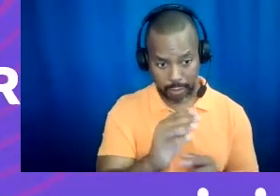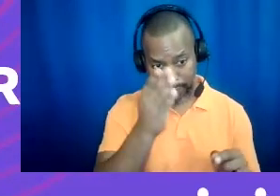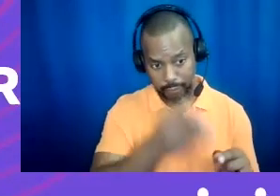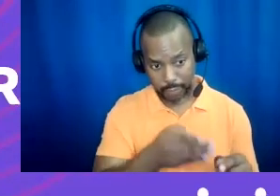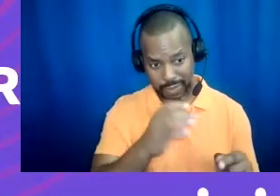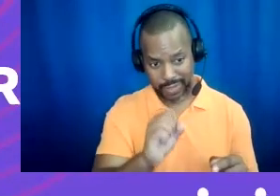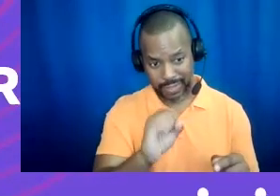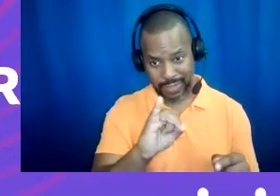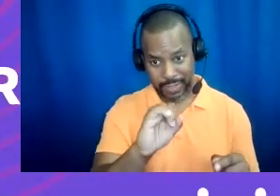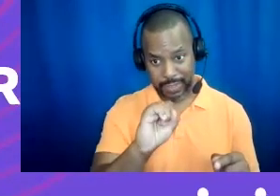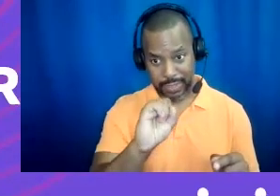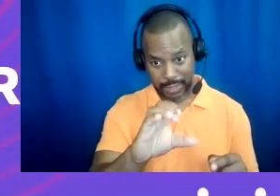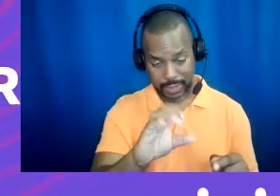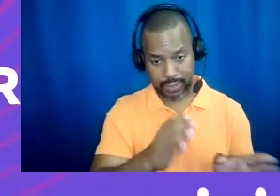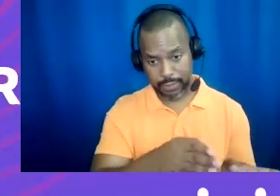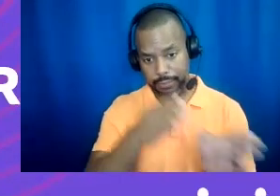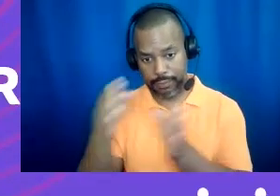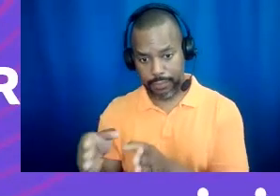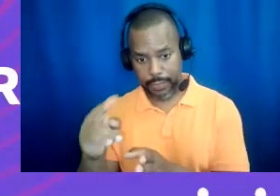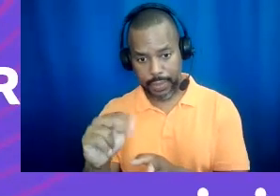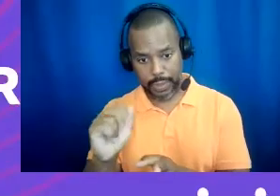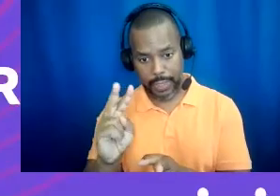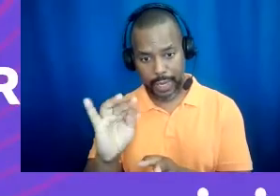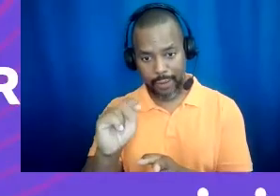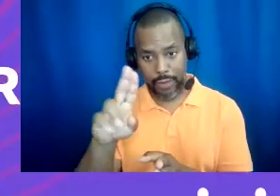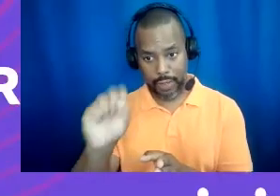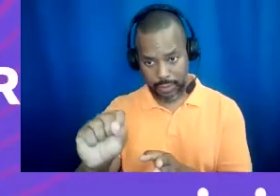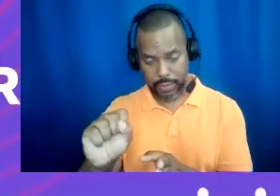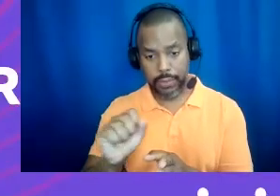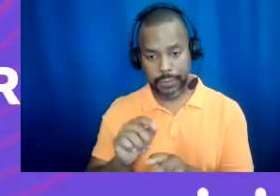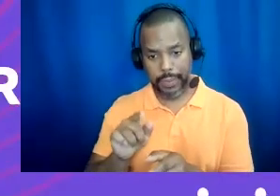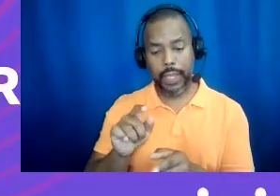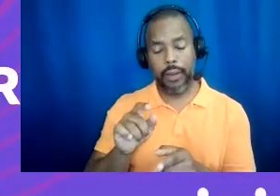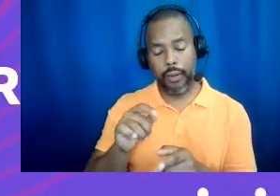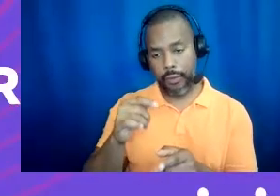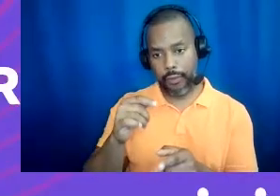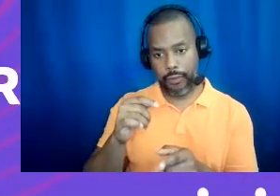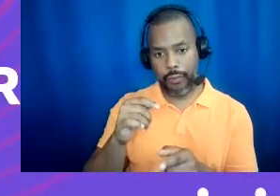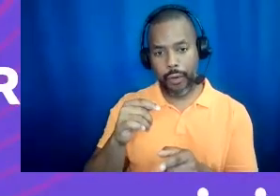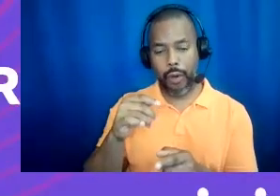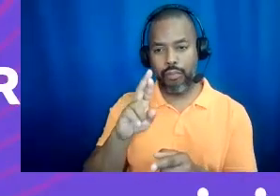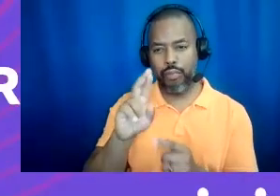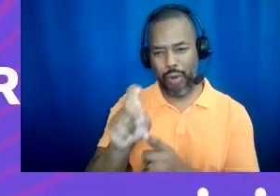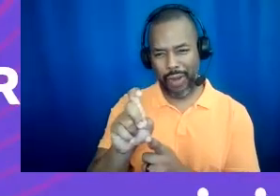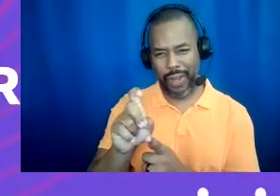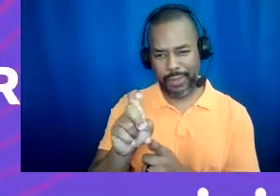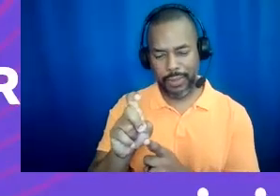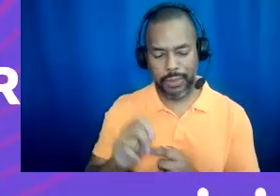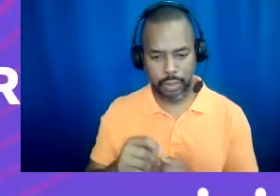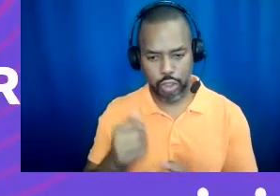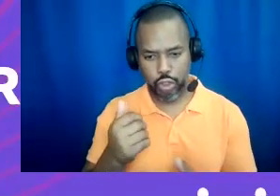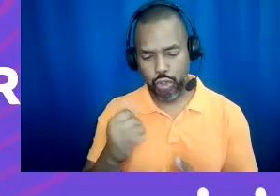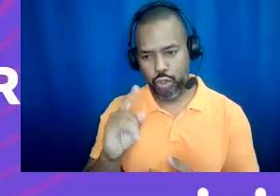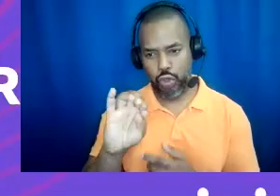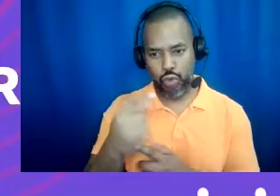anthem.com/CISC, and then you also have Navitus.com. Navitus is a prescription drug vendor for your PPO plan. So anytime you have questions about